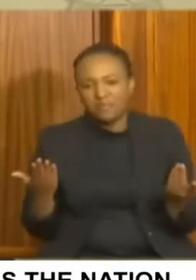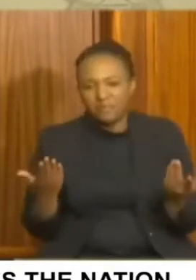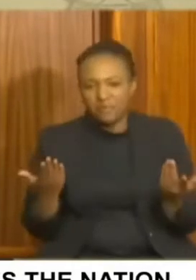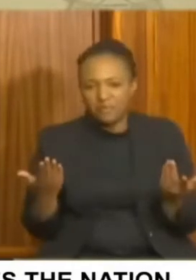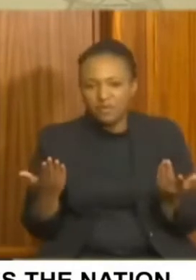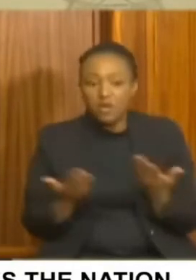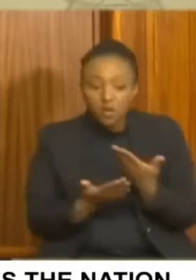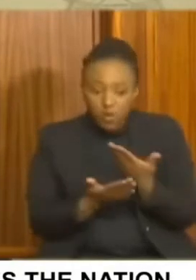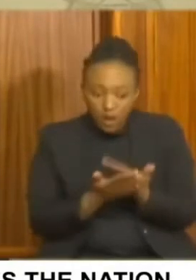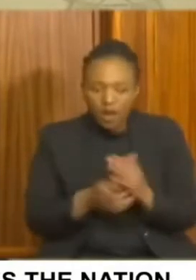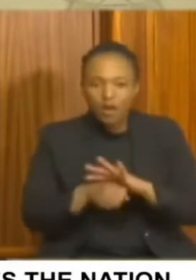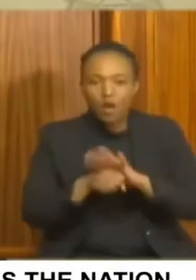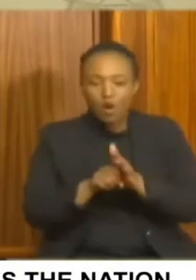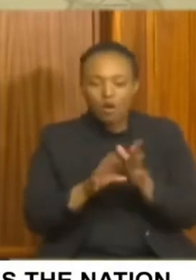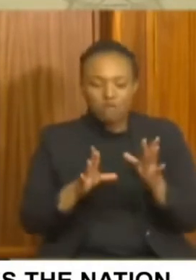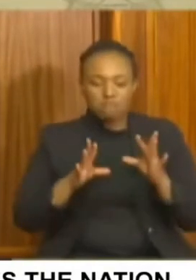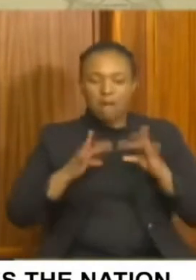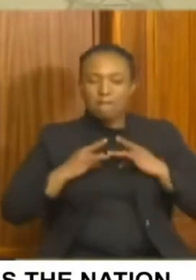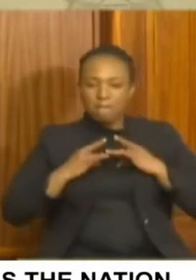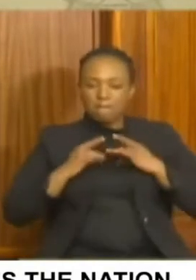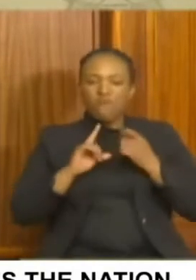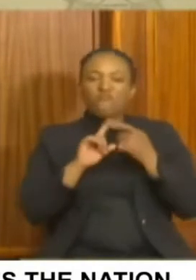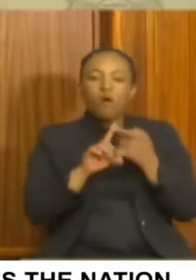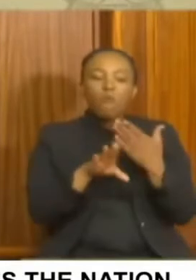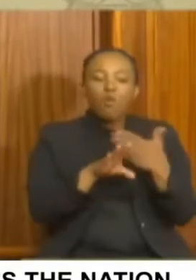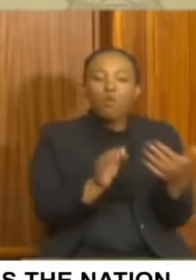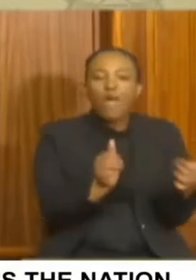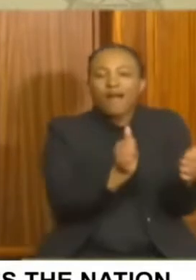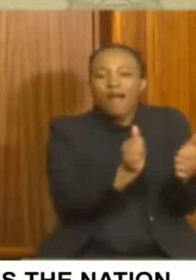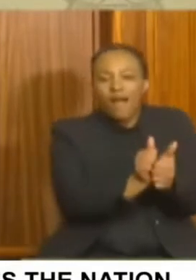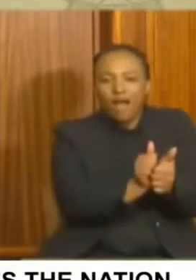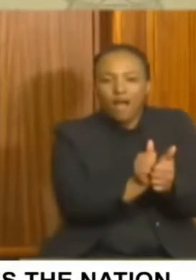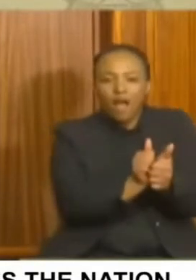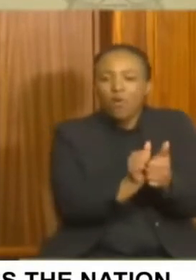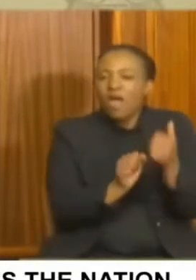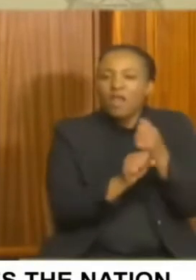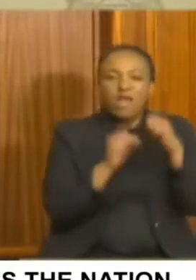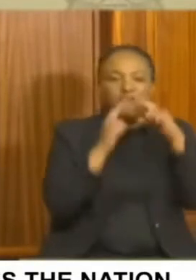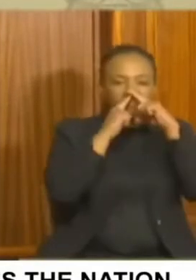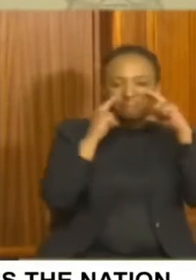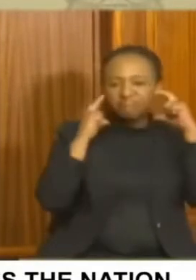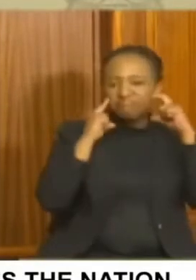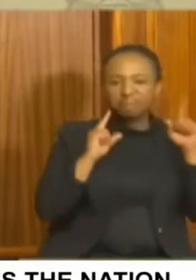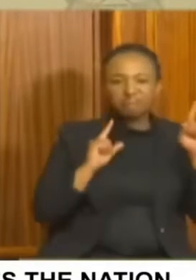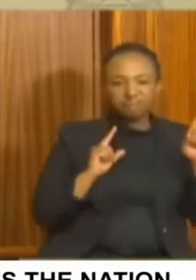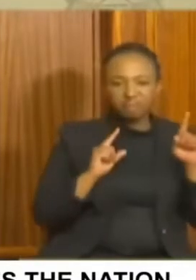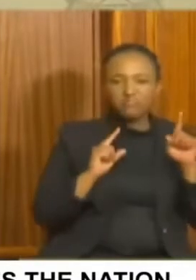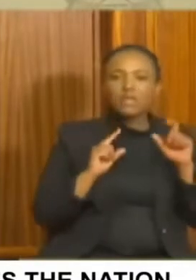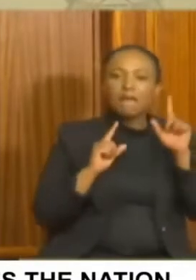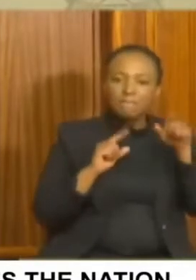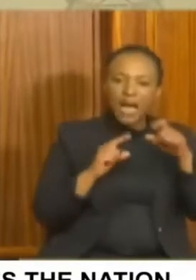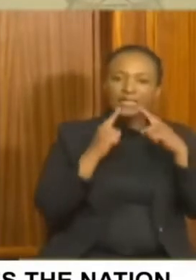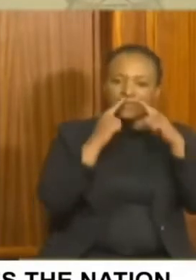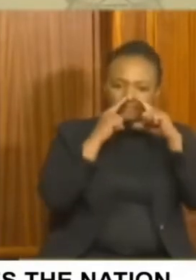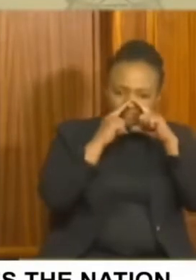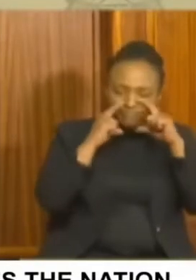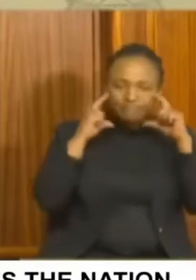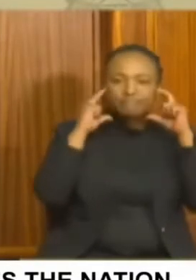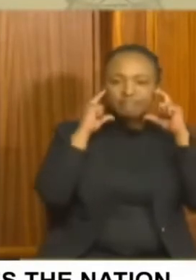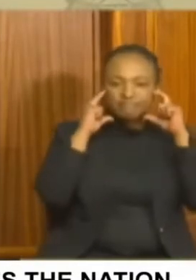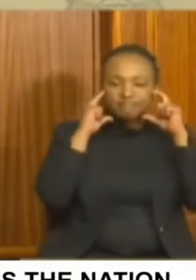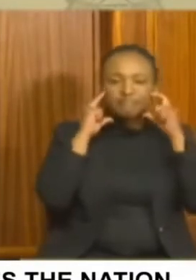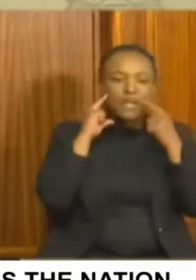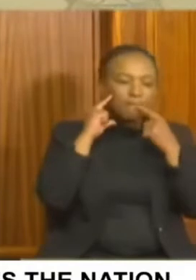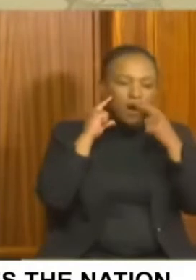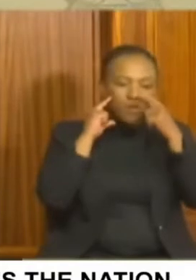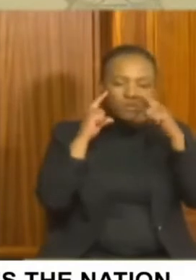catch the virus from your co-worker who does not wear their mask. Really? In a way that covers their nose or their